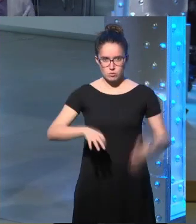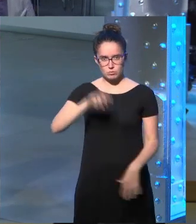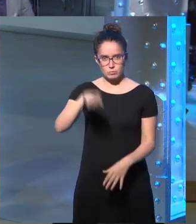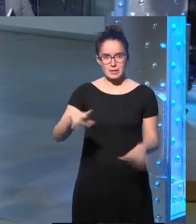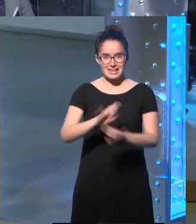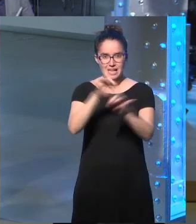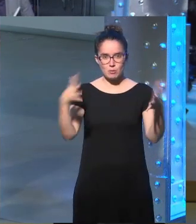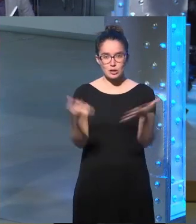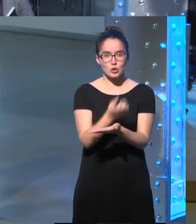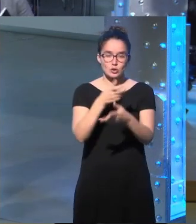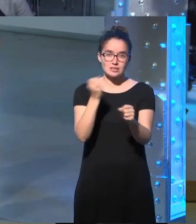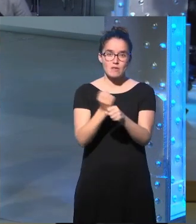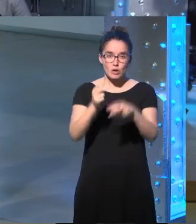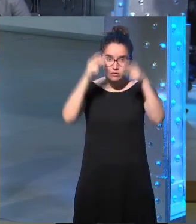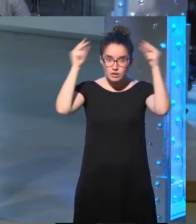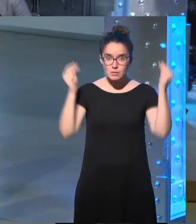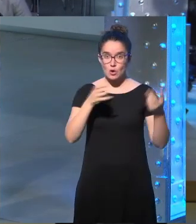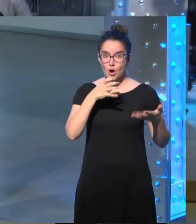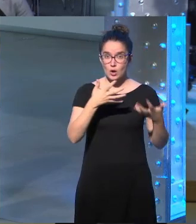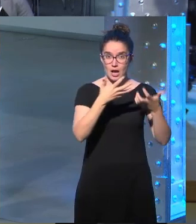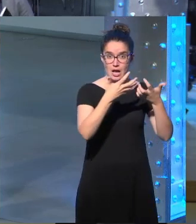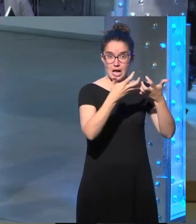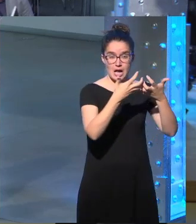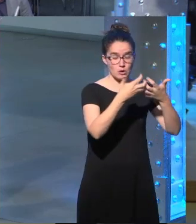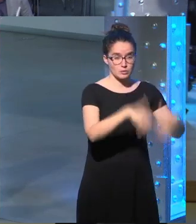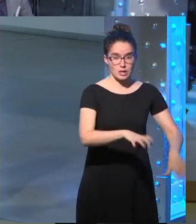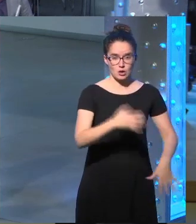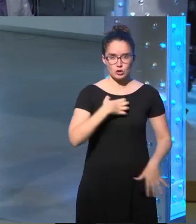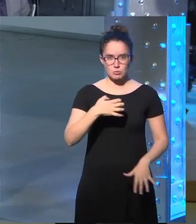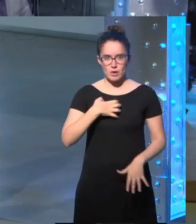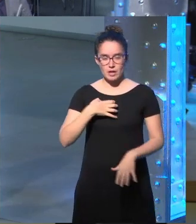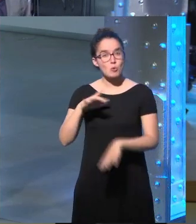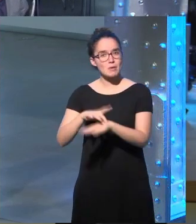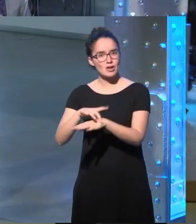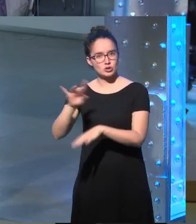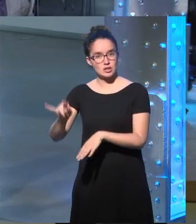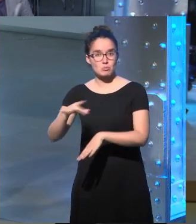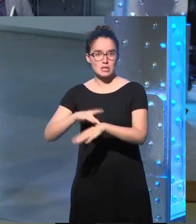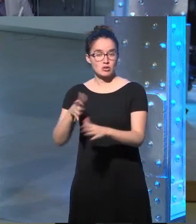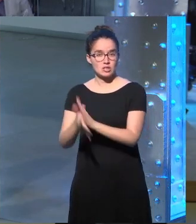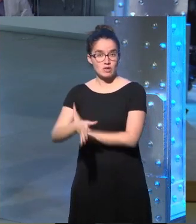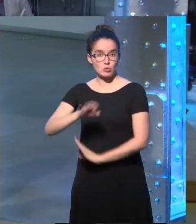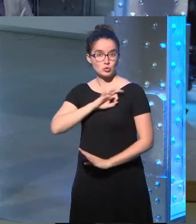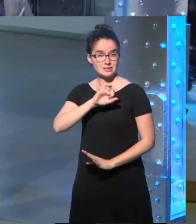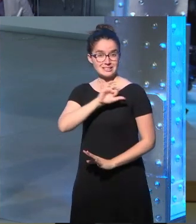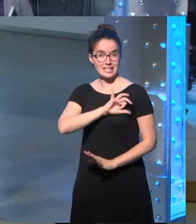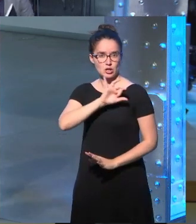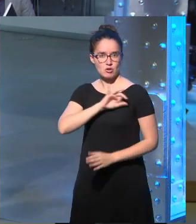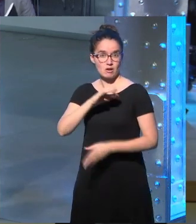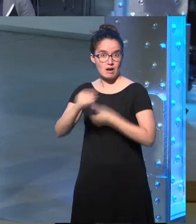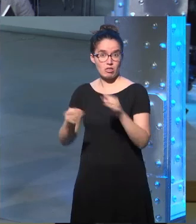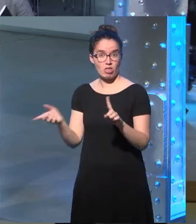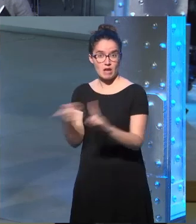it is quite obvious for everyone that the role and the work of a nurse is much